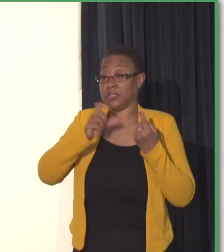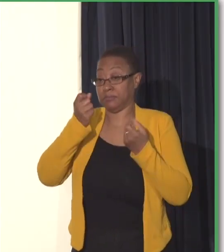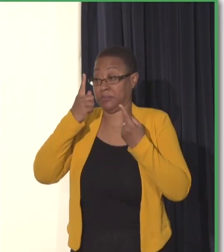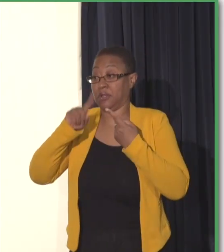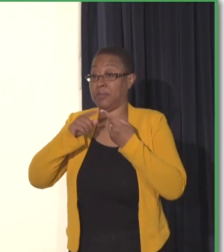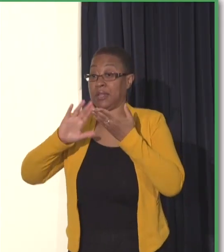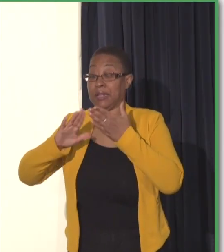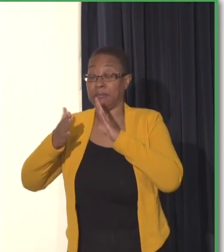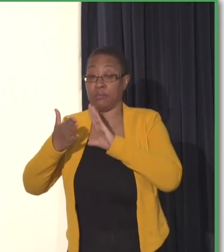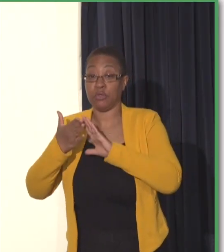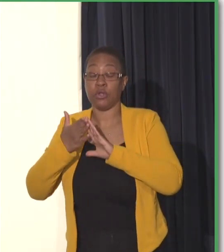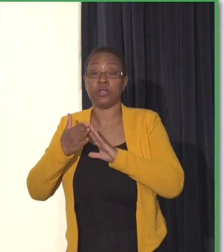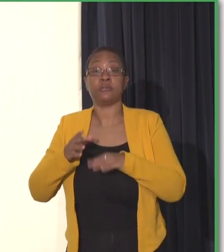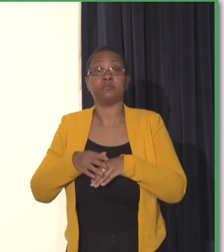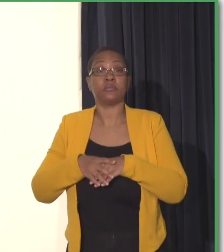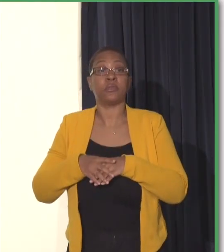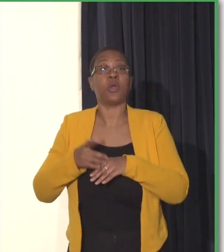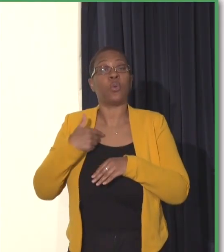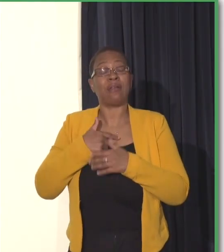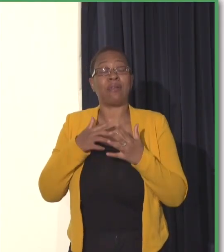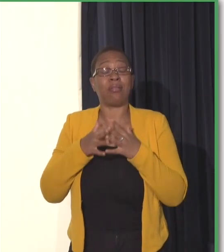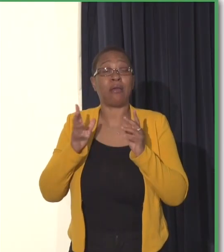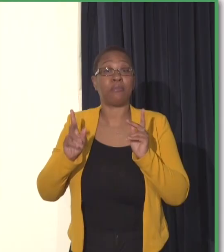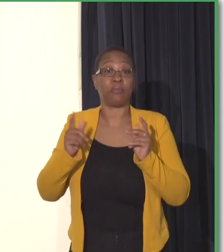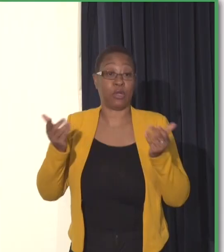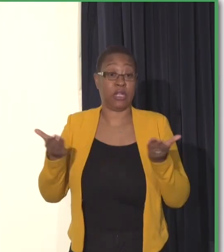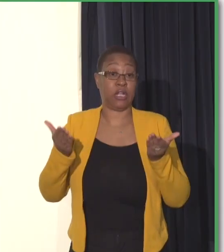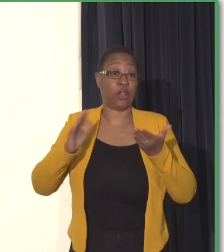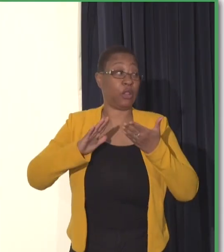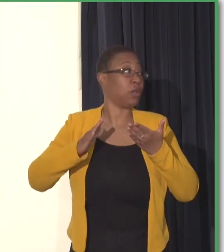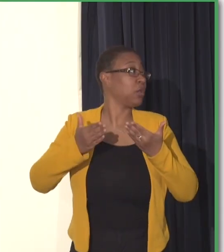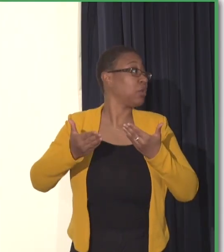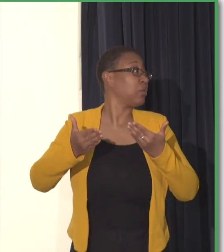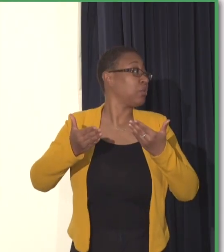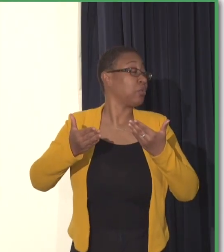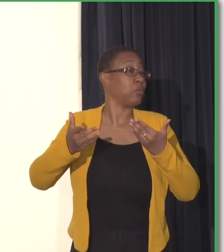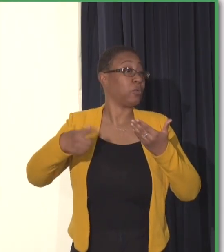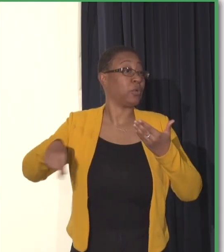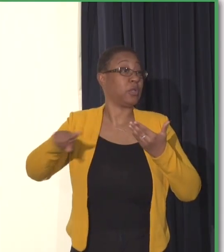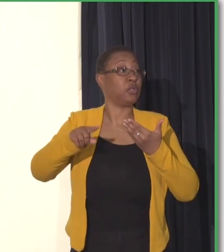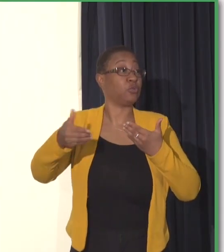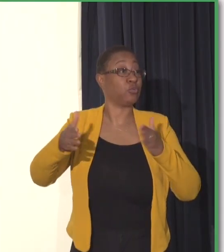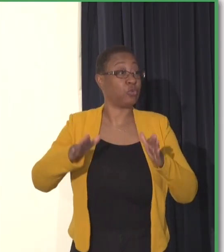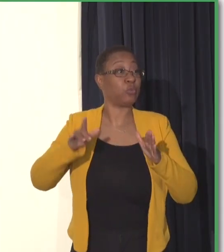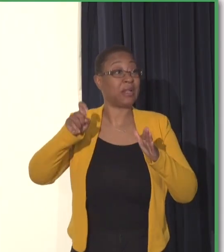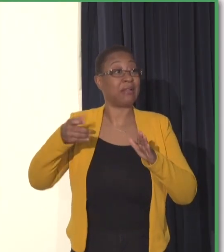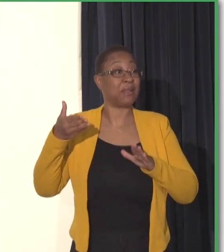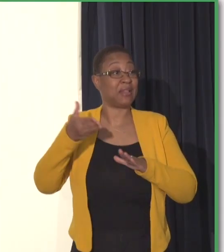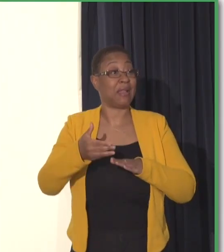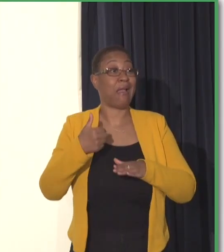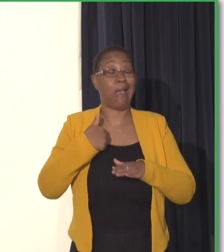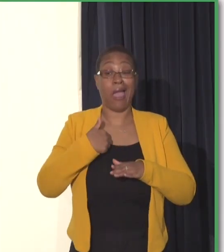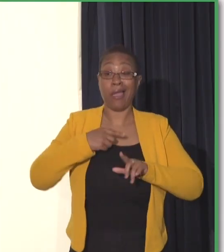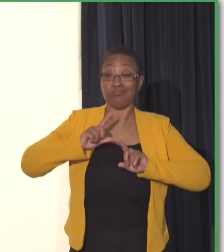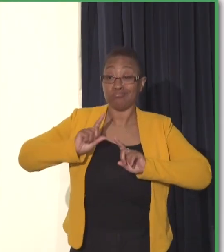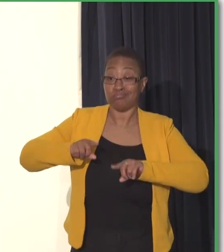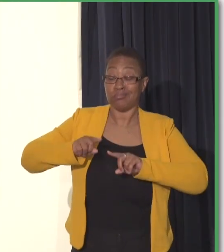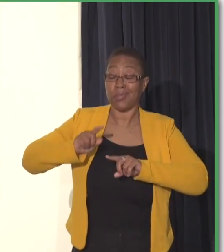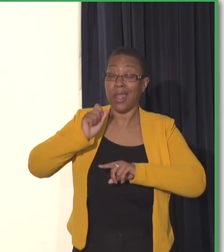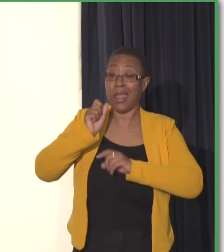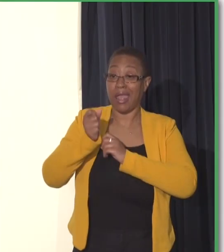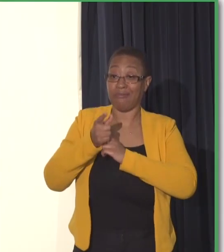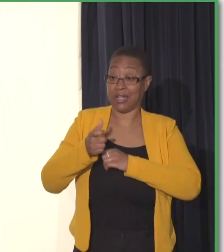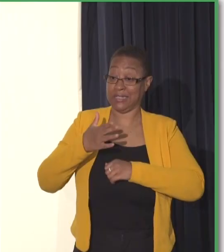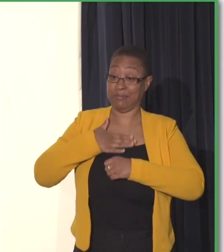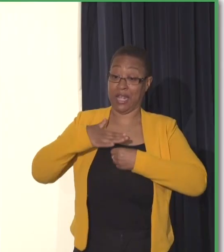and people need to. We got a lot of people here in this room that need to be there. I'm there pretty much every year, and it's